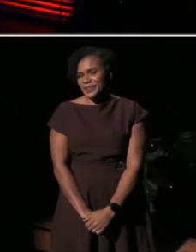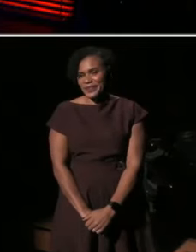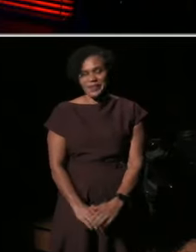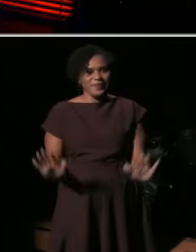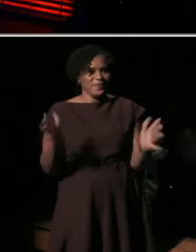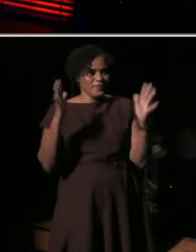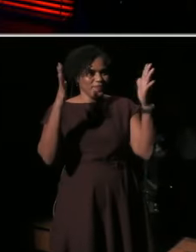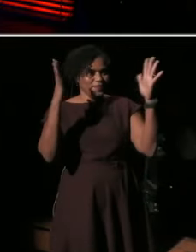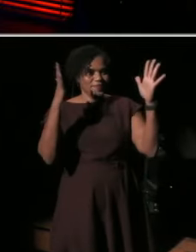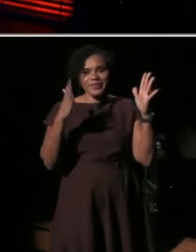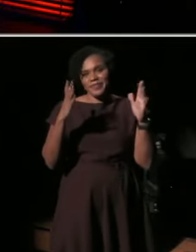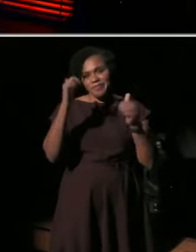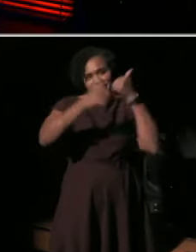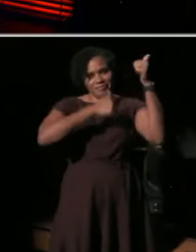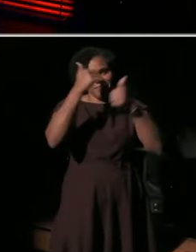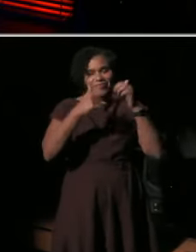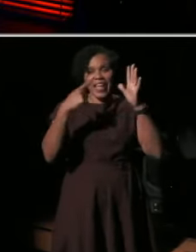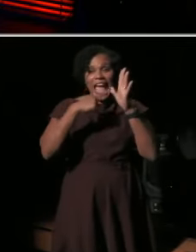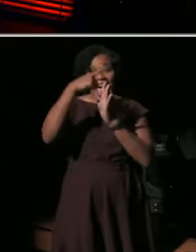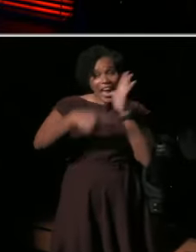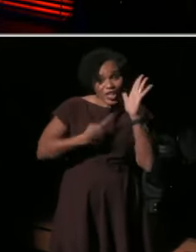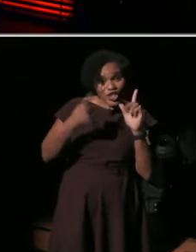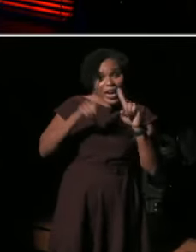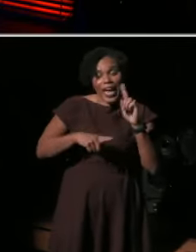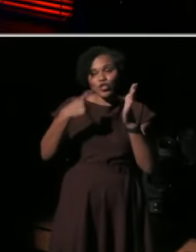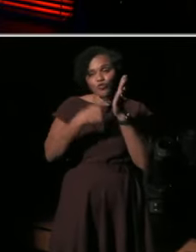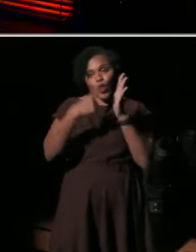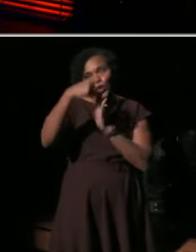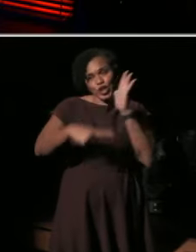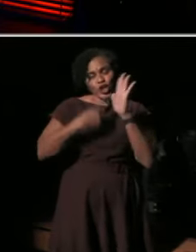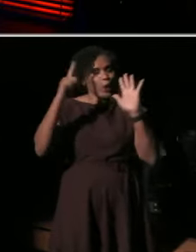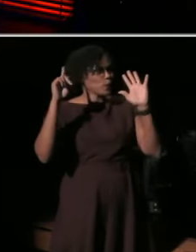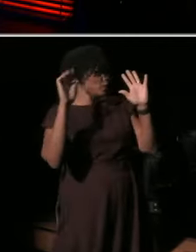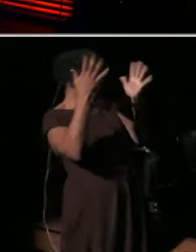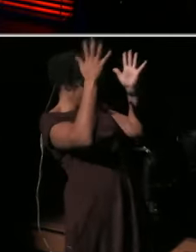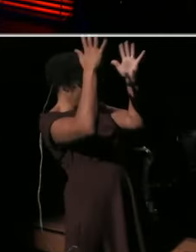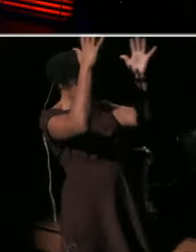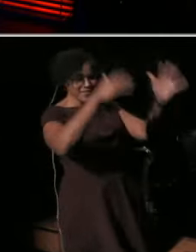Let's hear it for AJ Odudu and Rosie Jones.